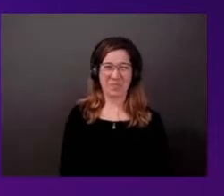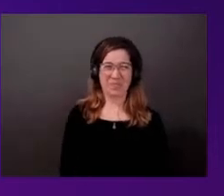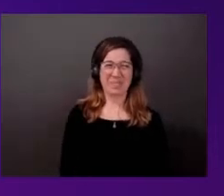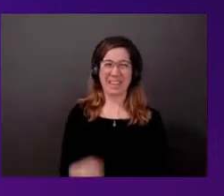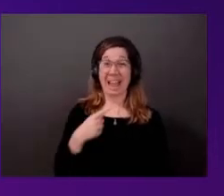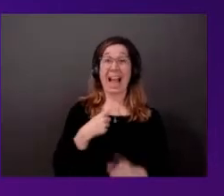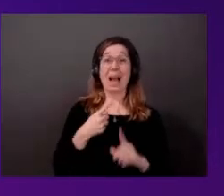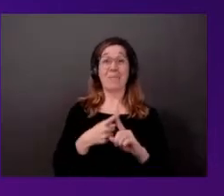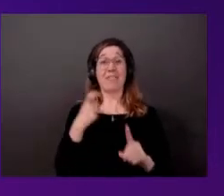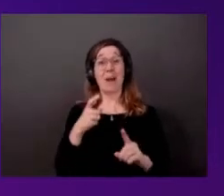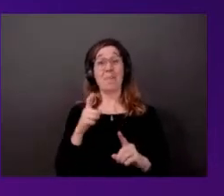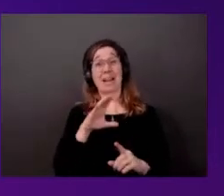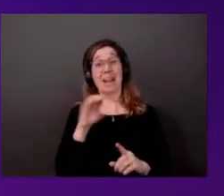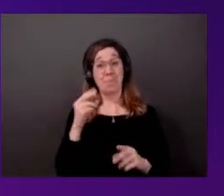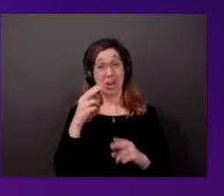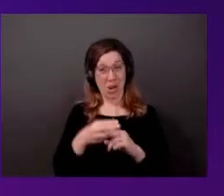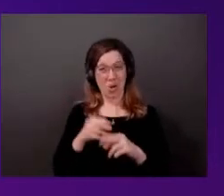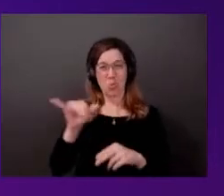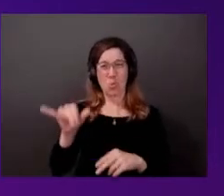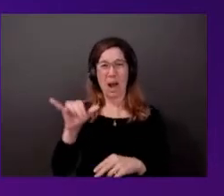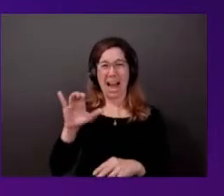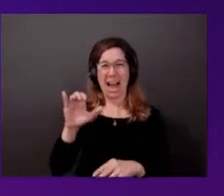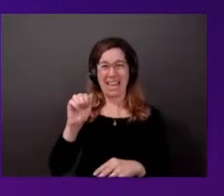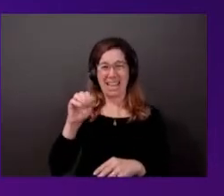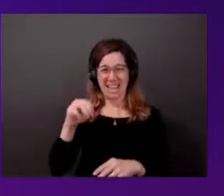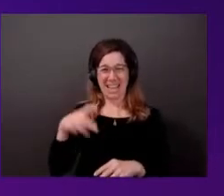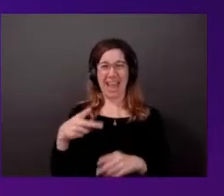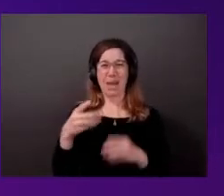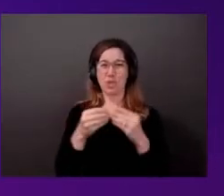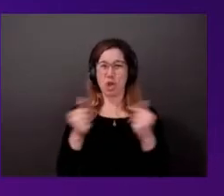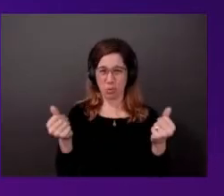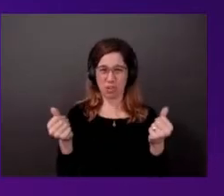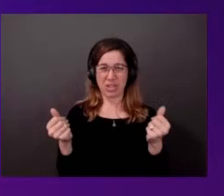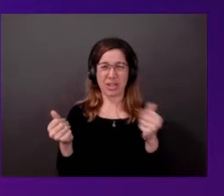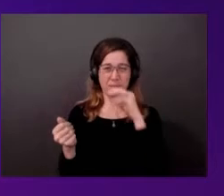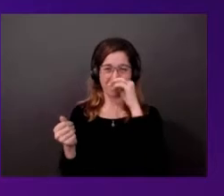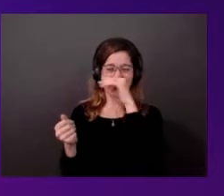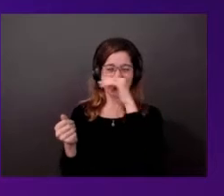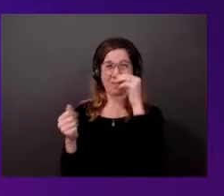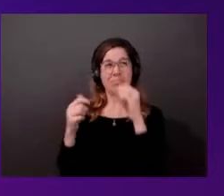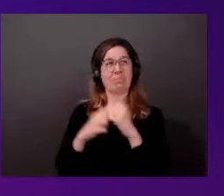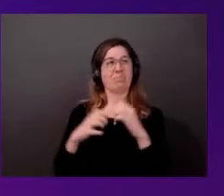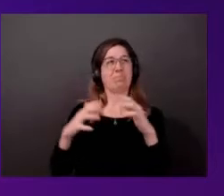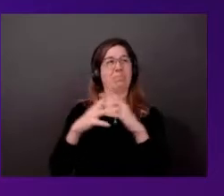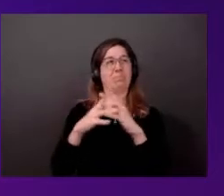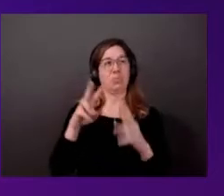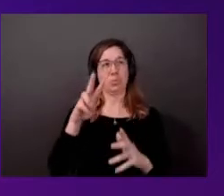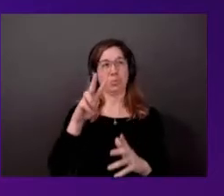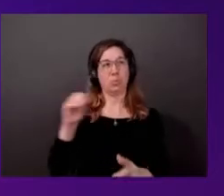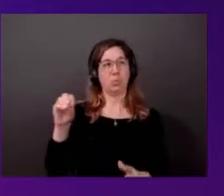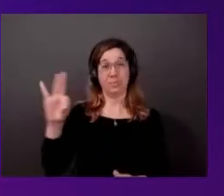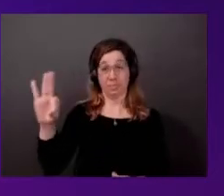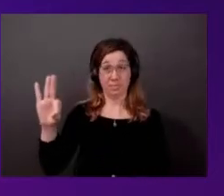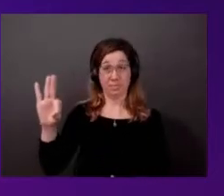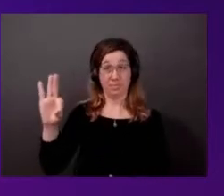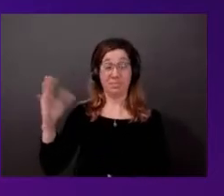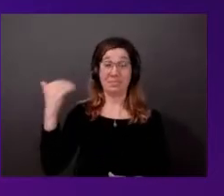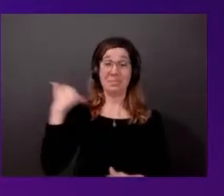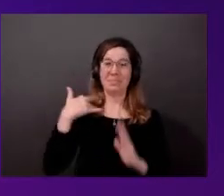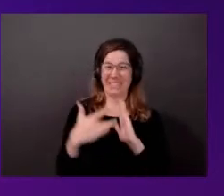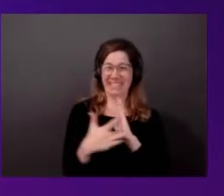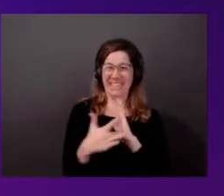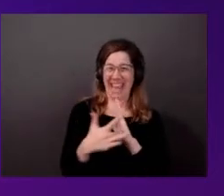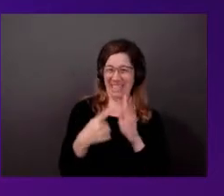YCAM Solutions. We started back in 2009 as a tech startup here in